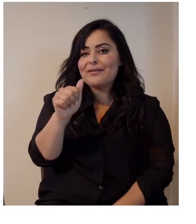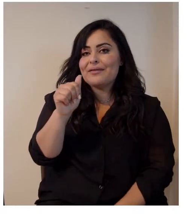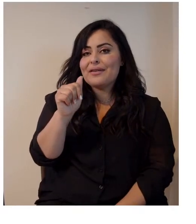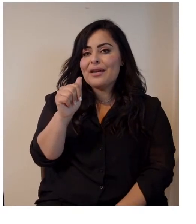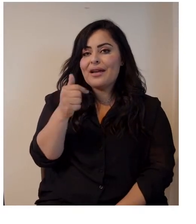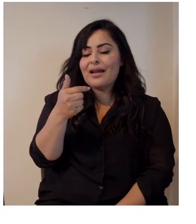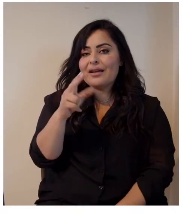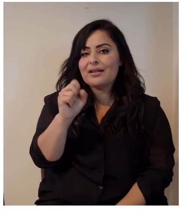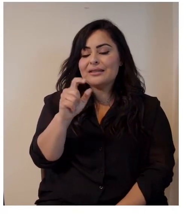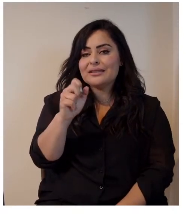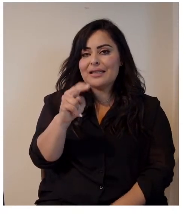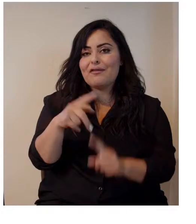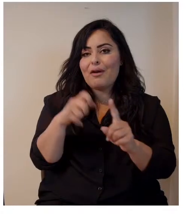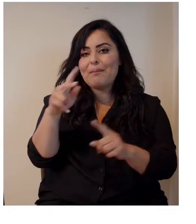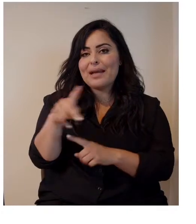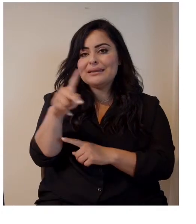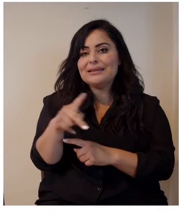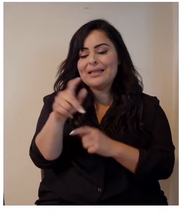Pasadena Fire Department.